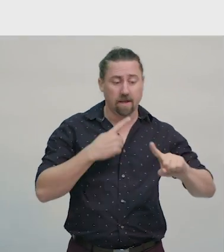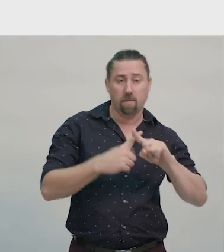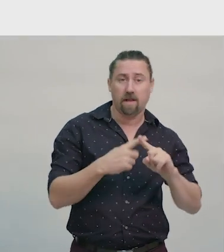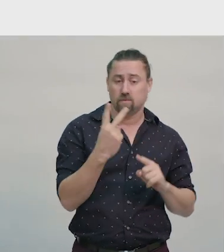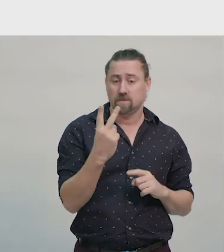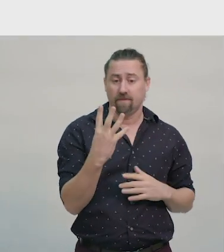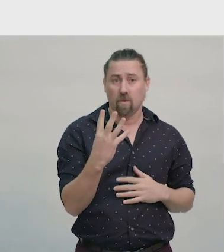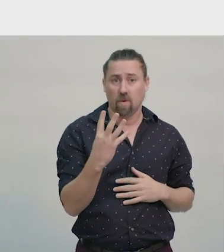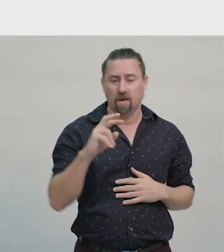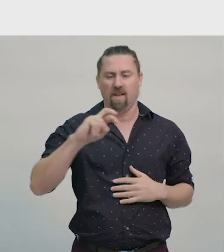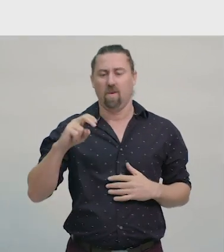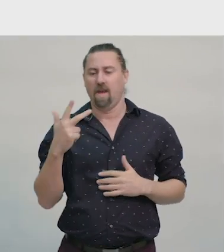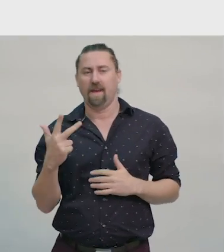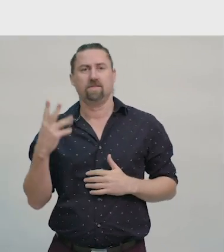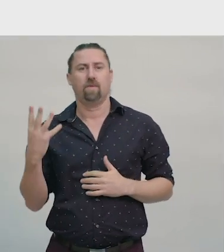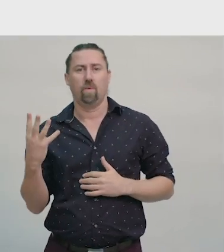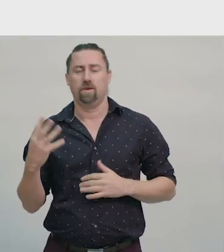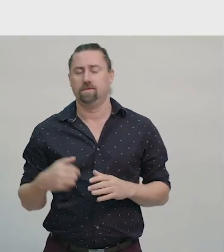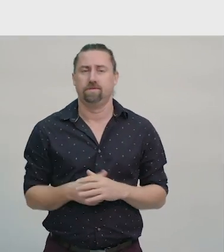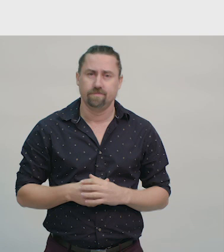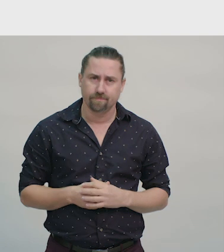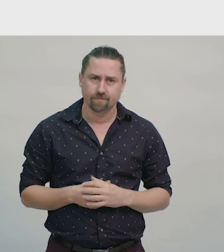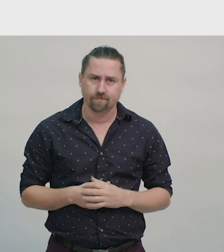60 add 24 equals 84.